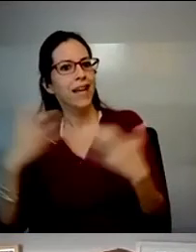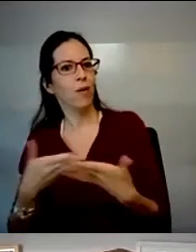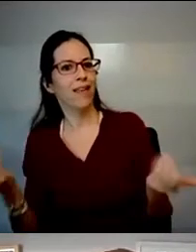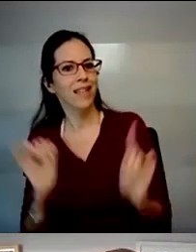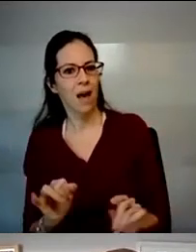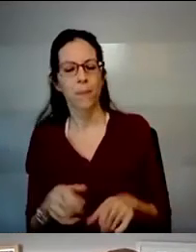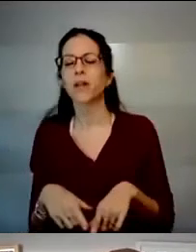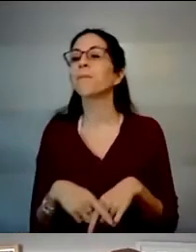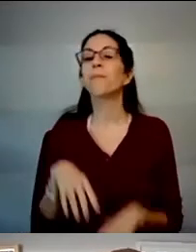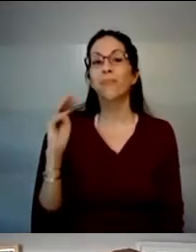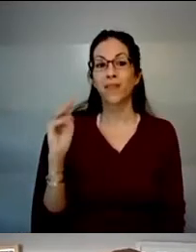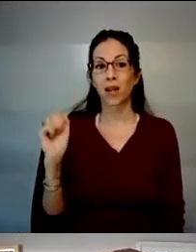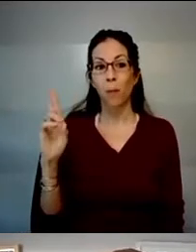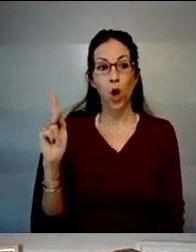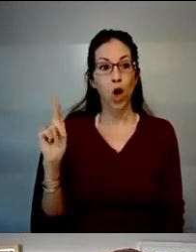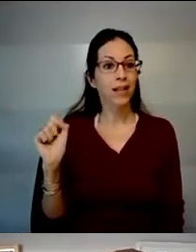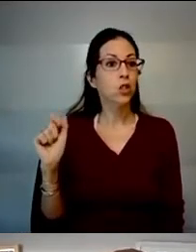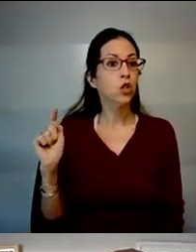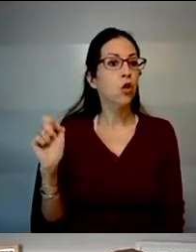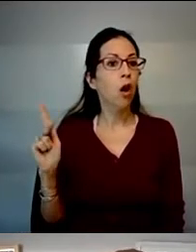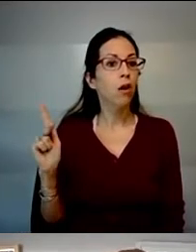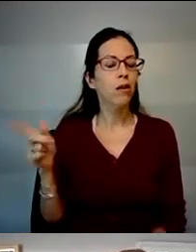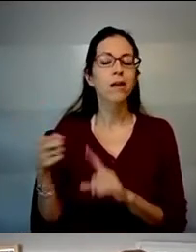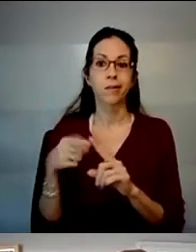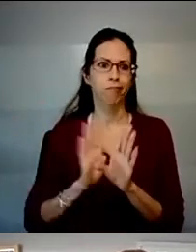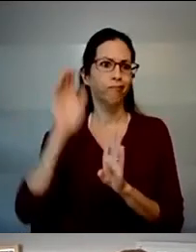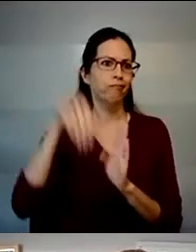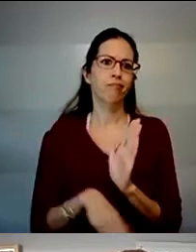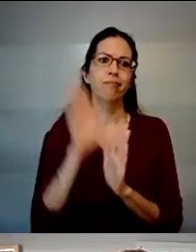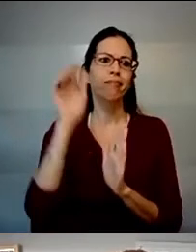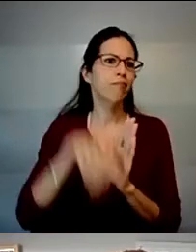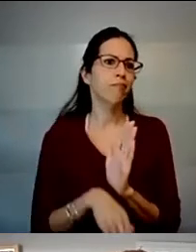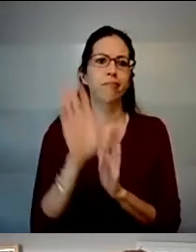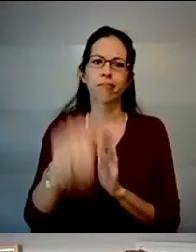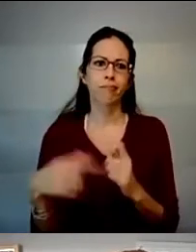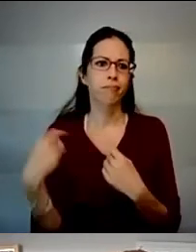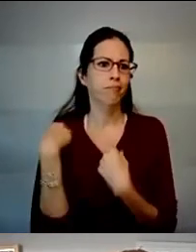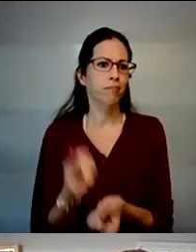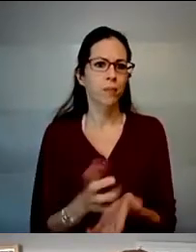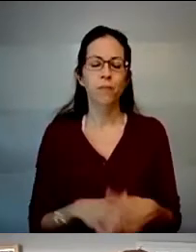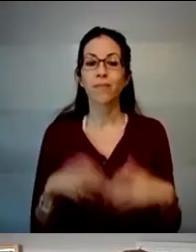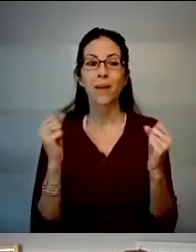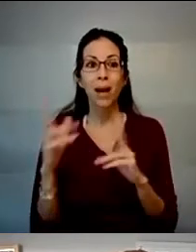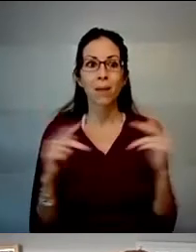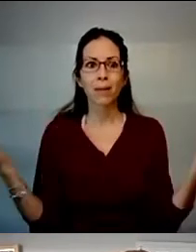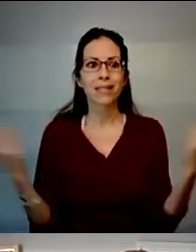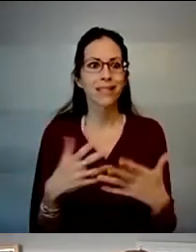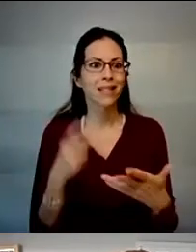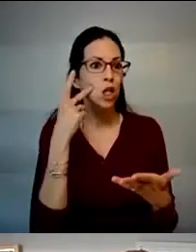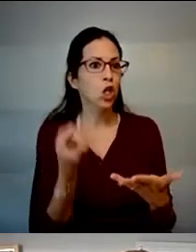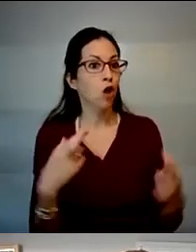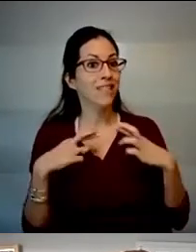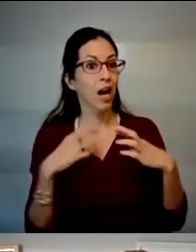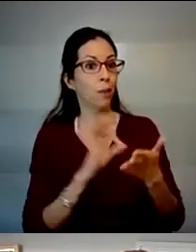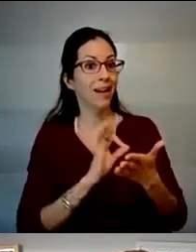and when I say fluctuated, basically at the beginning, all going down, we had a lot of scared people wondering what they should